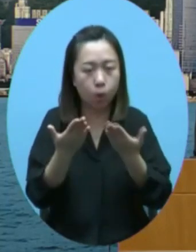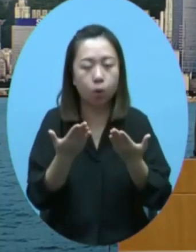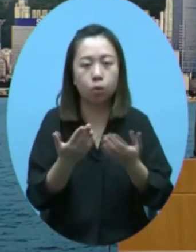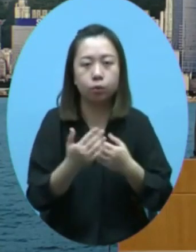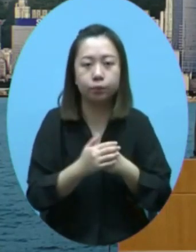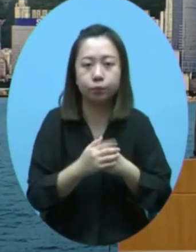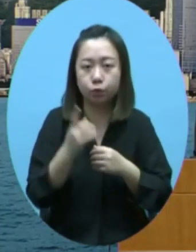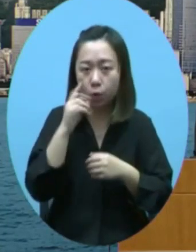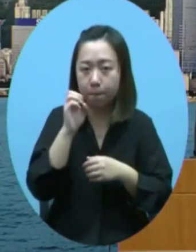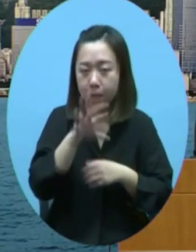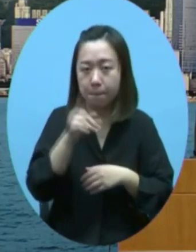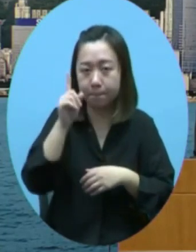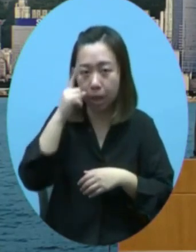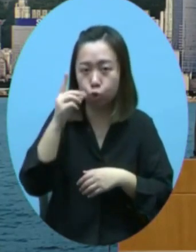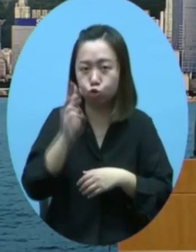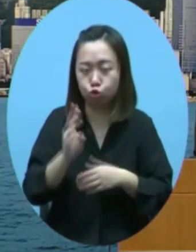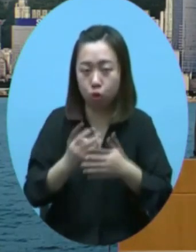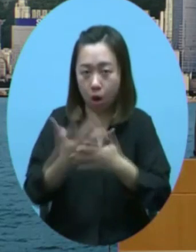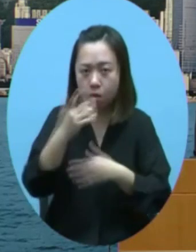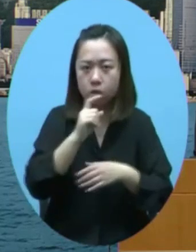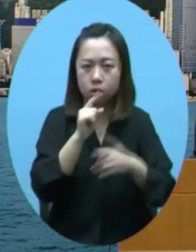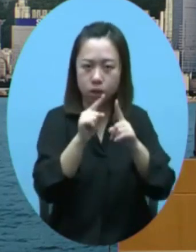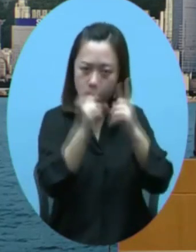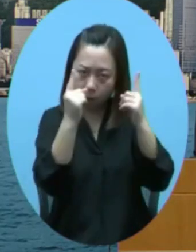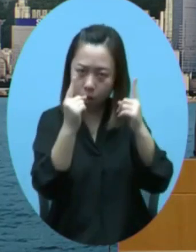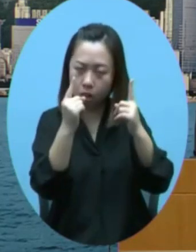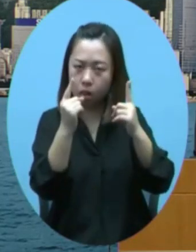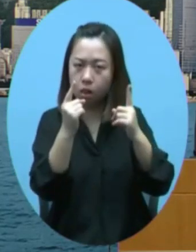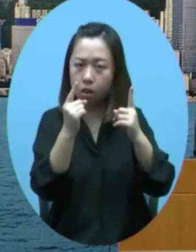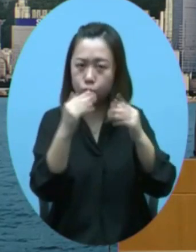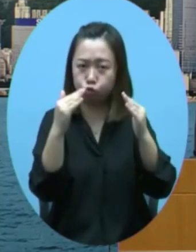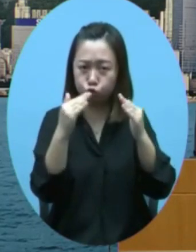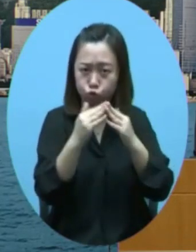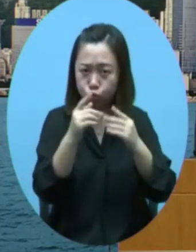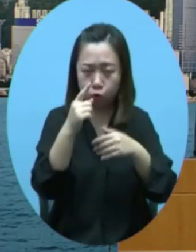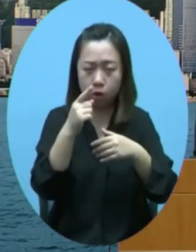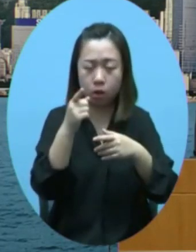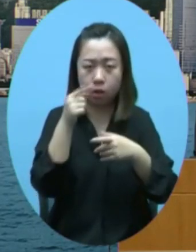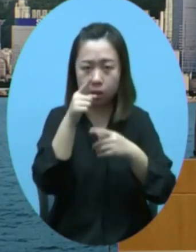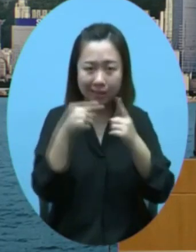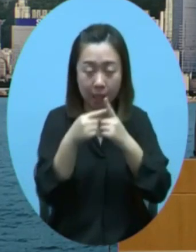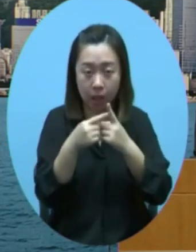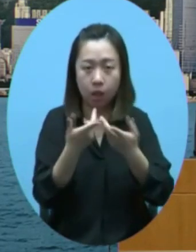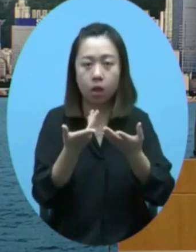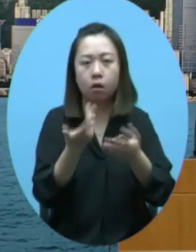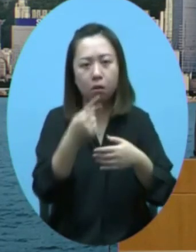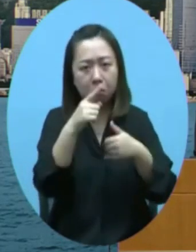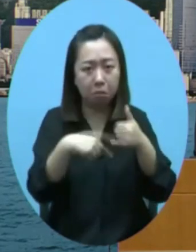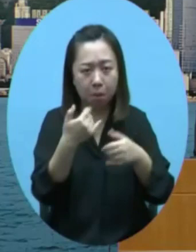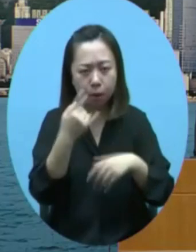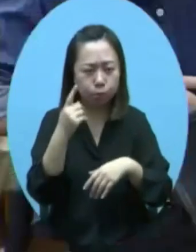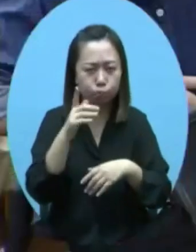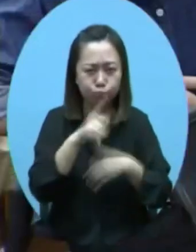Mingpao Daily News. And for Ming Chun House, which of the 11 cases, though all of them are not